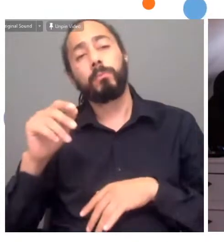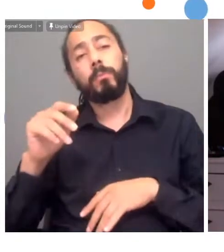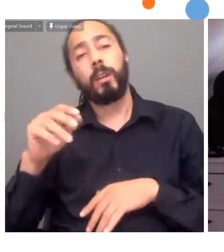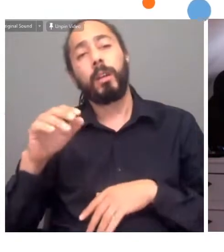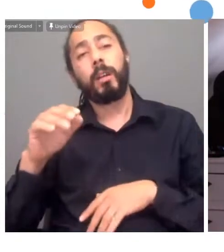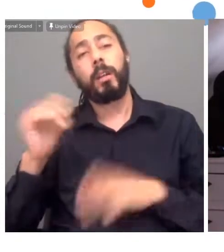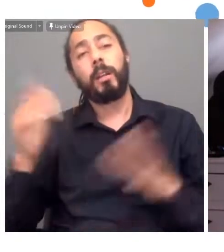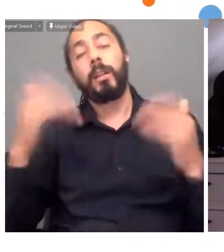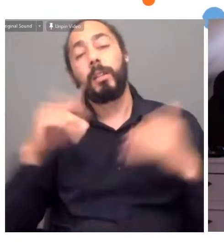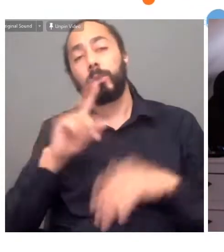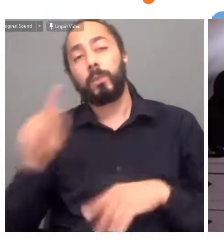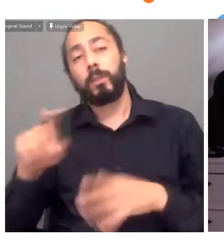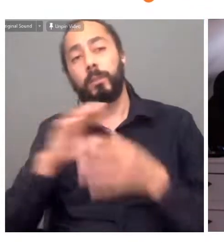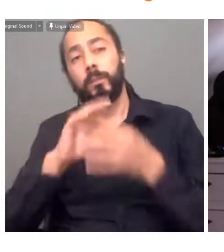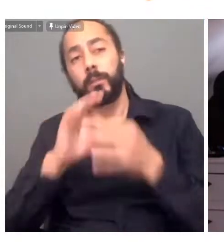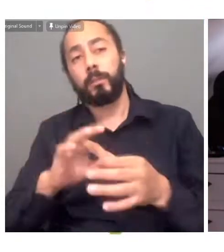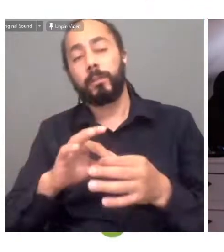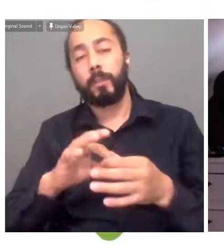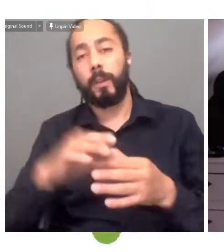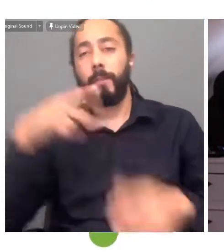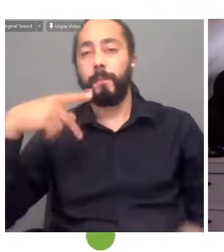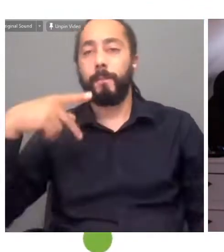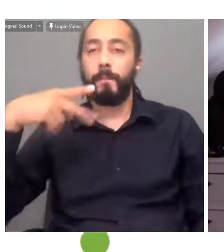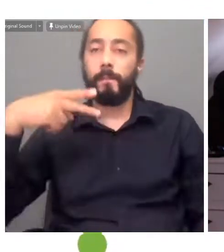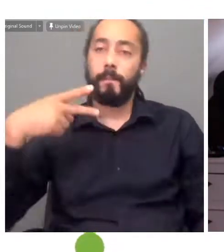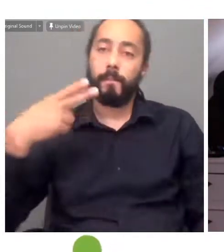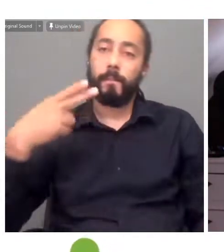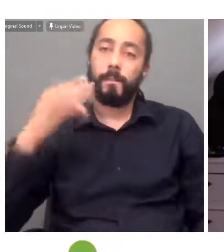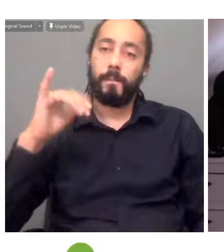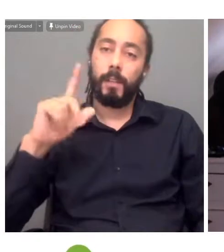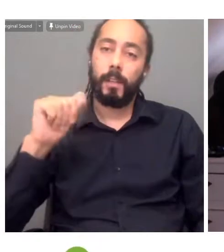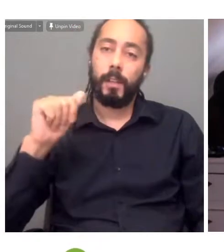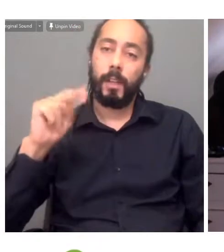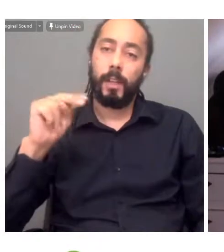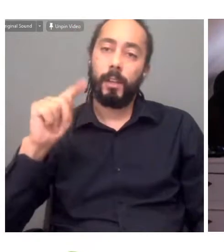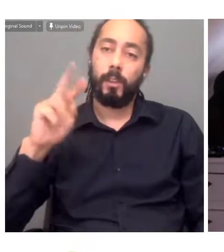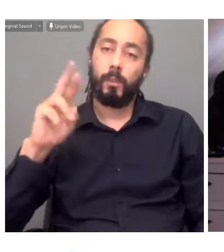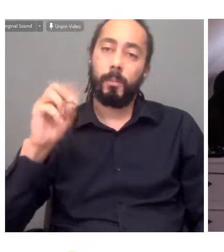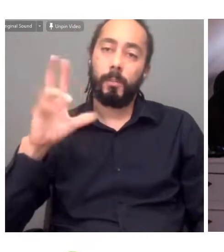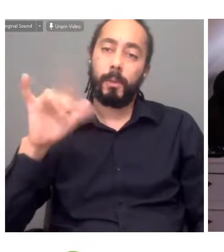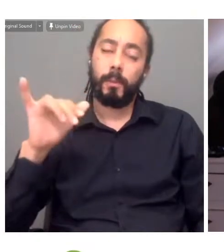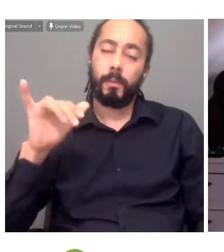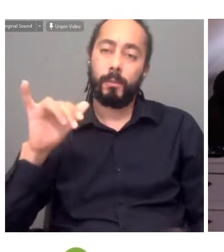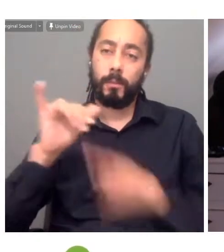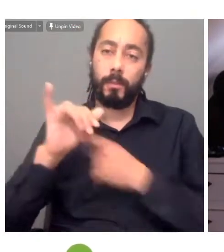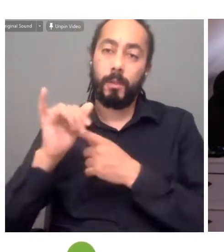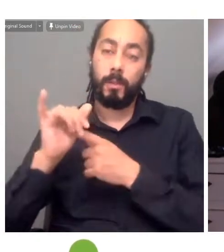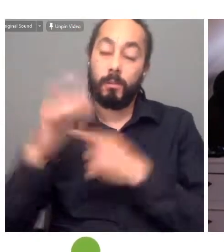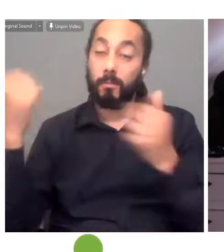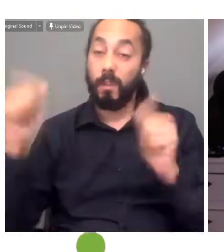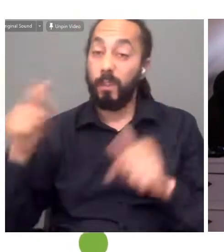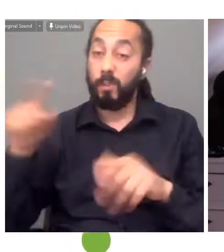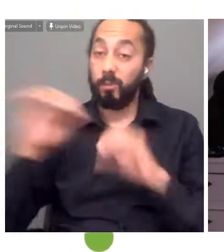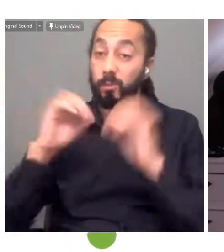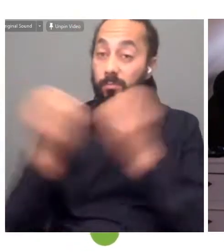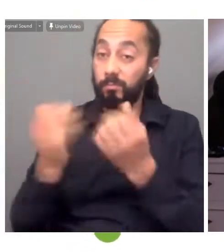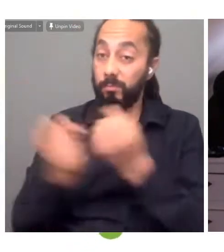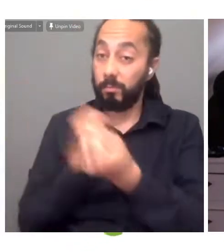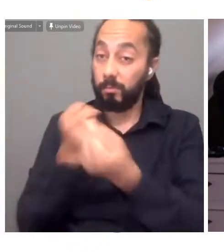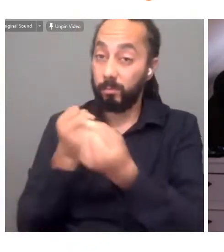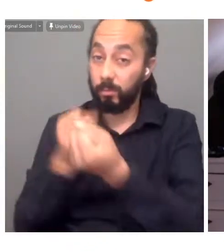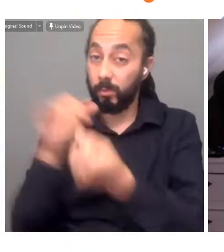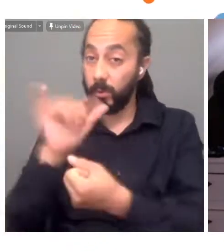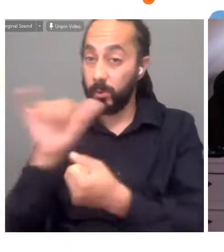to support the arts. And also, as I mentioned earlier, what marketplace solutions can there be in the